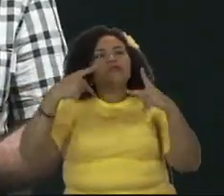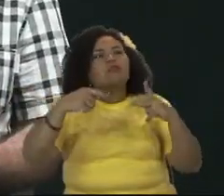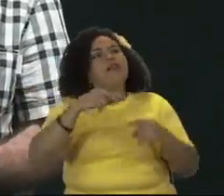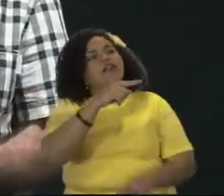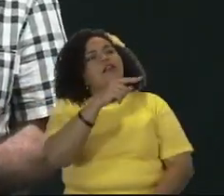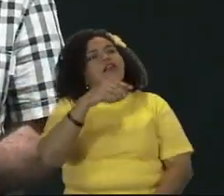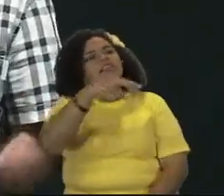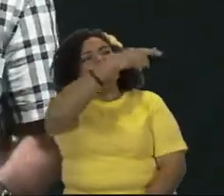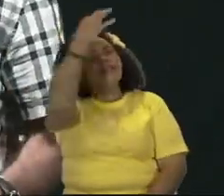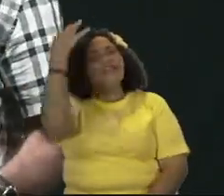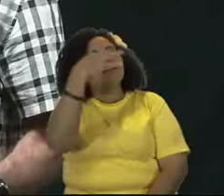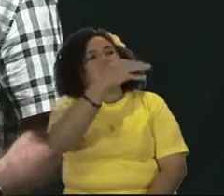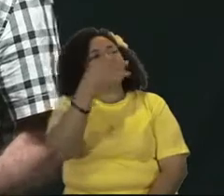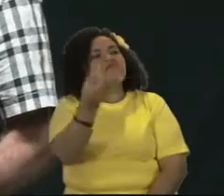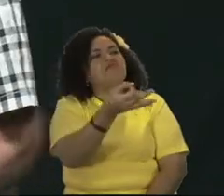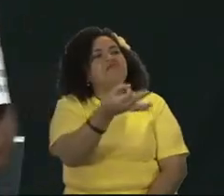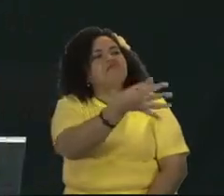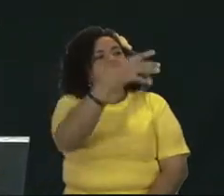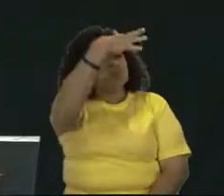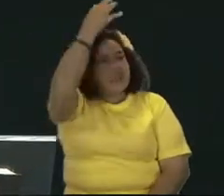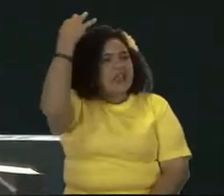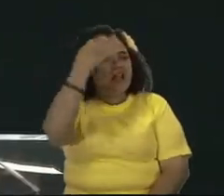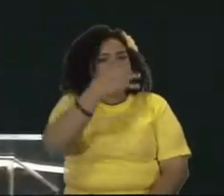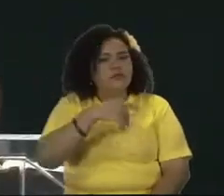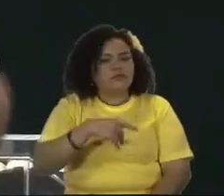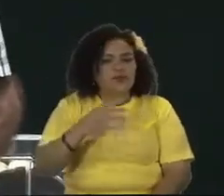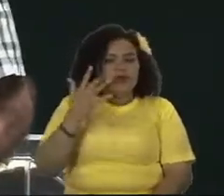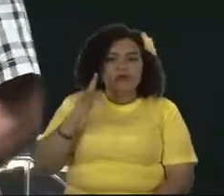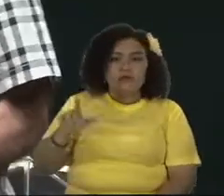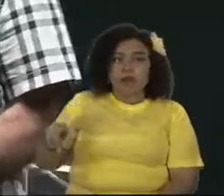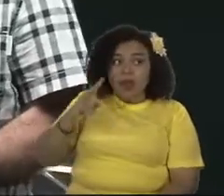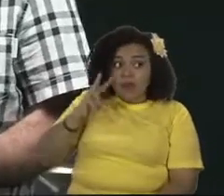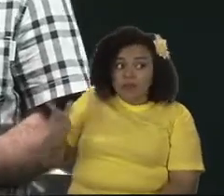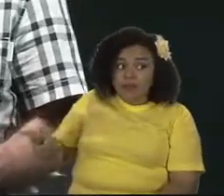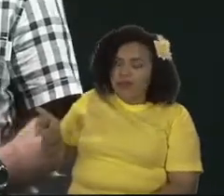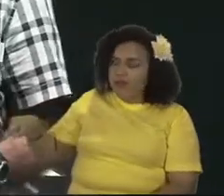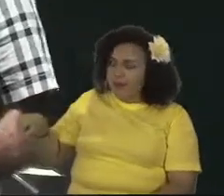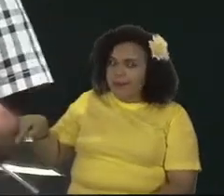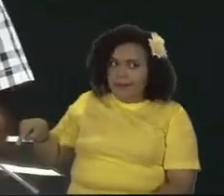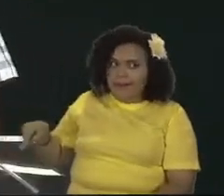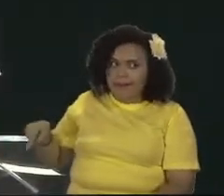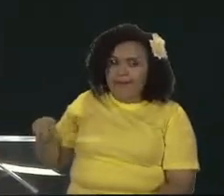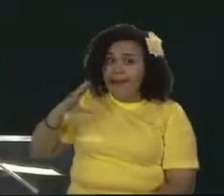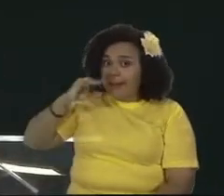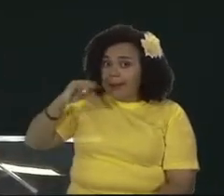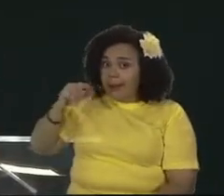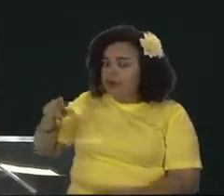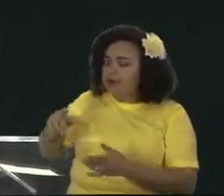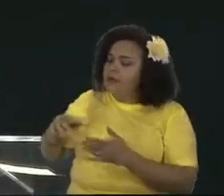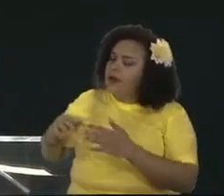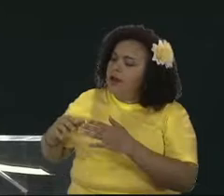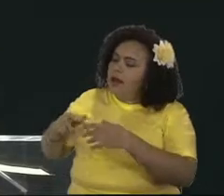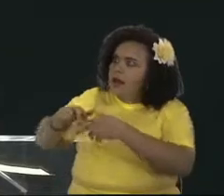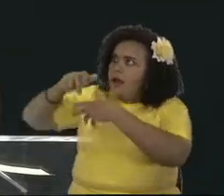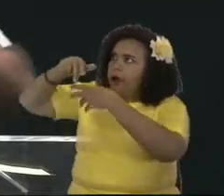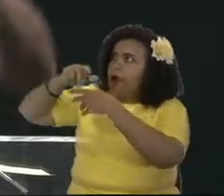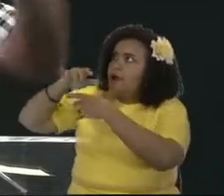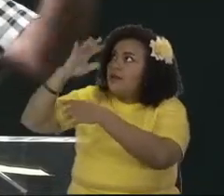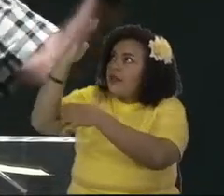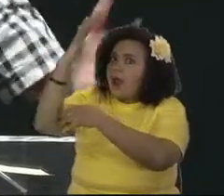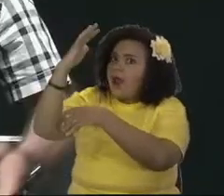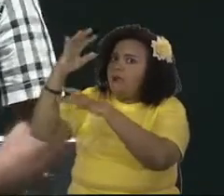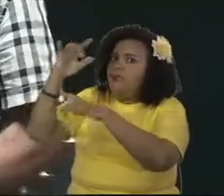him. I didn't want to steal as he was doing it. I didn't want to take part